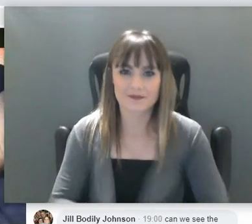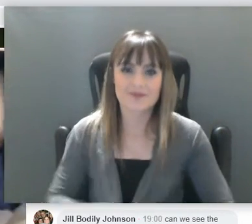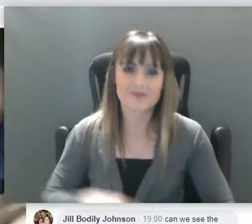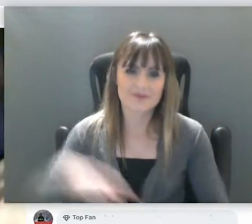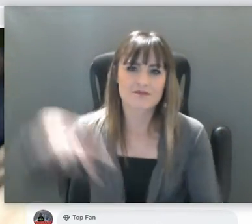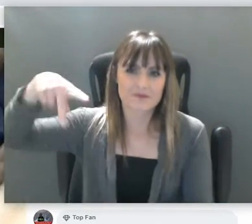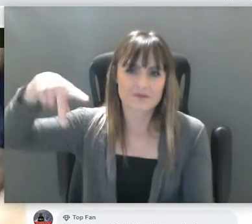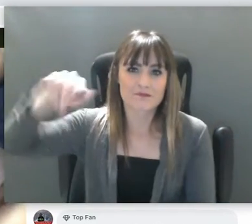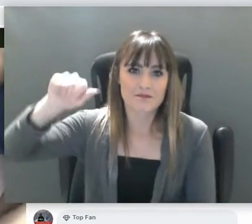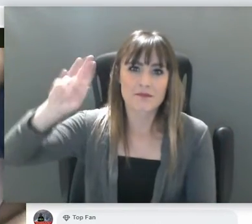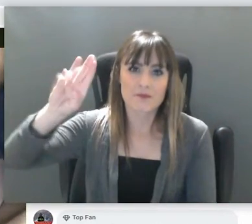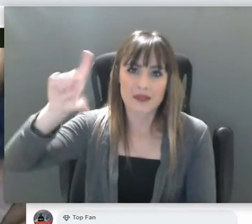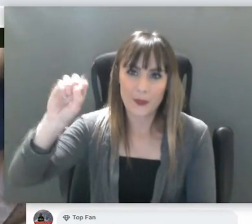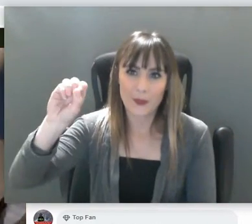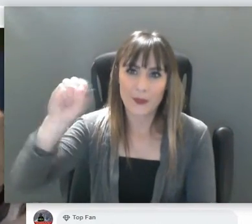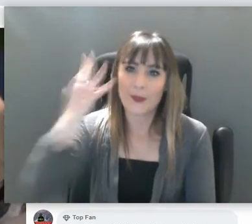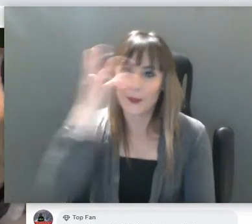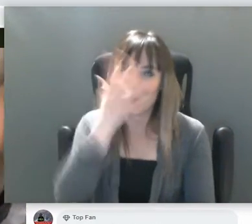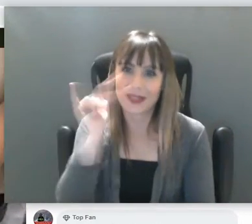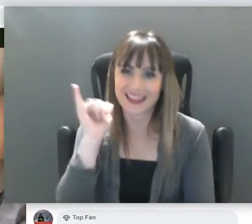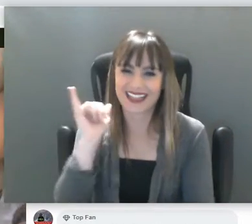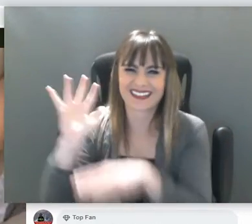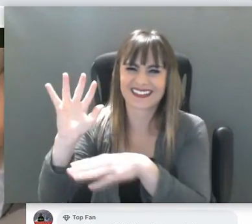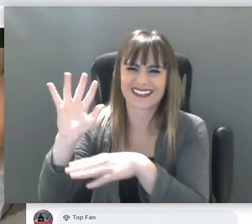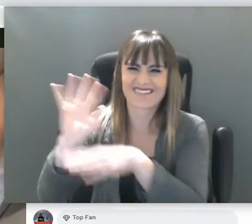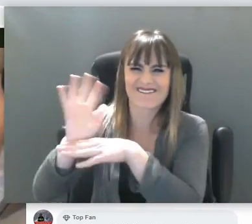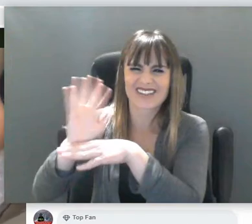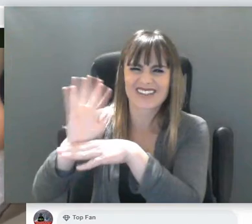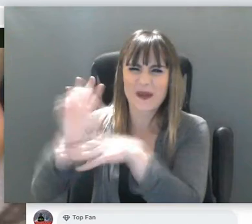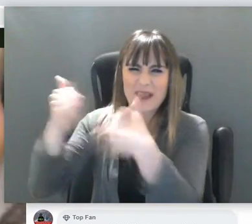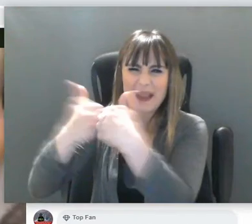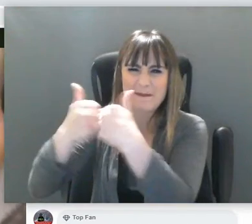he's in a video game. That's actually true.